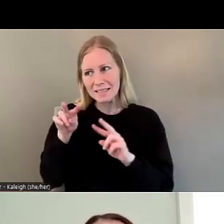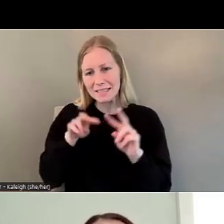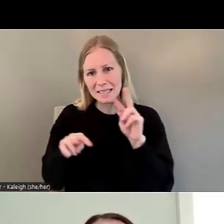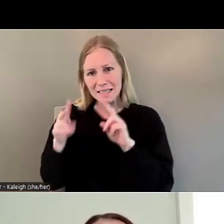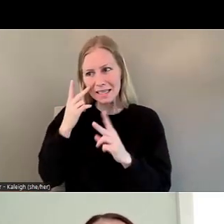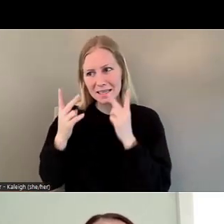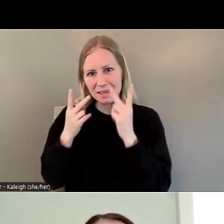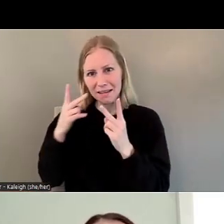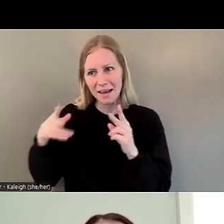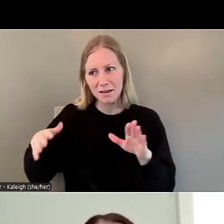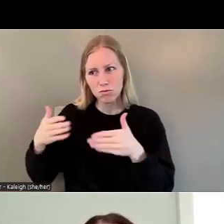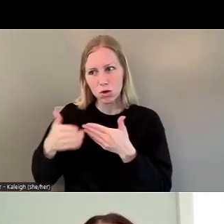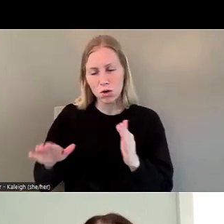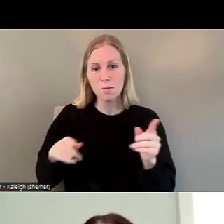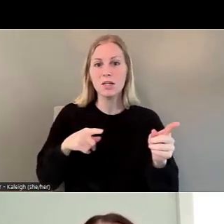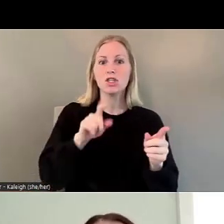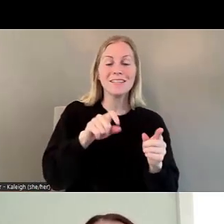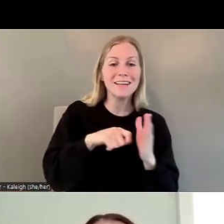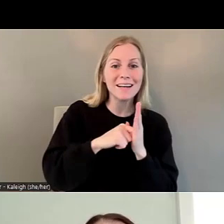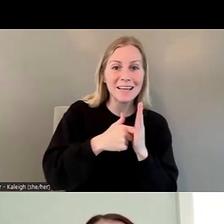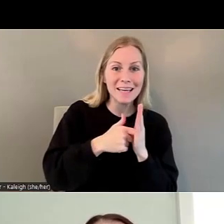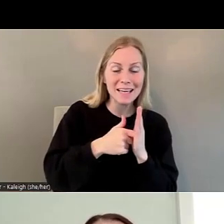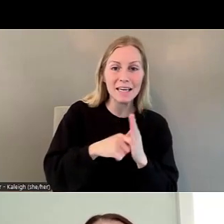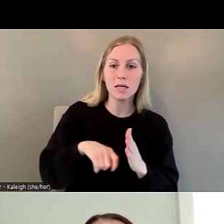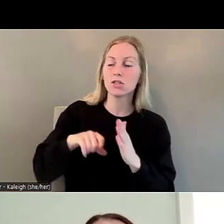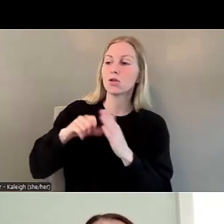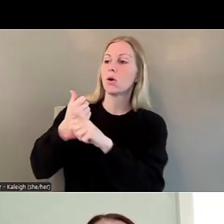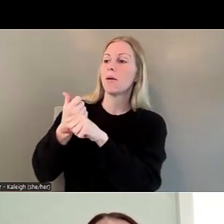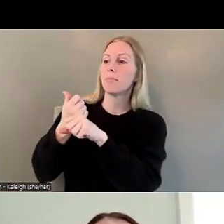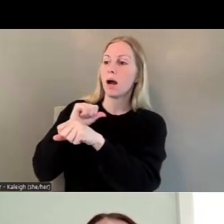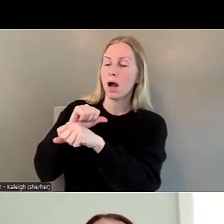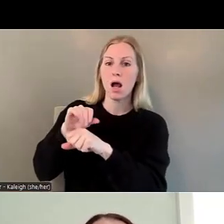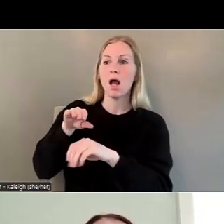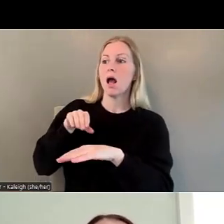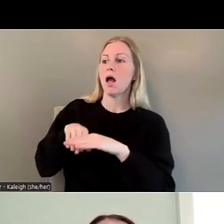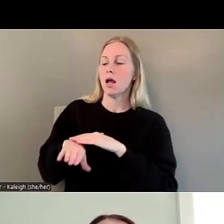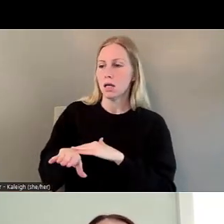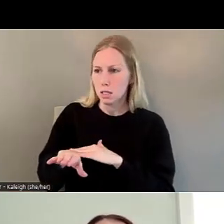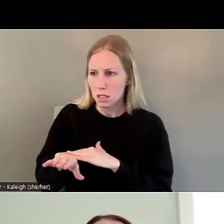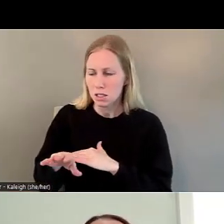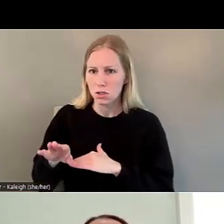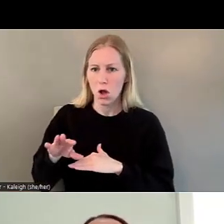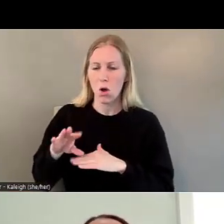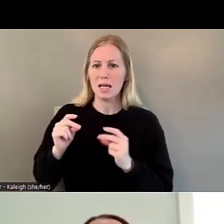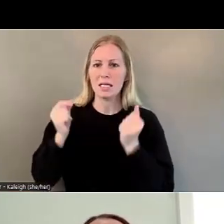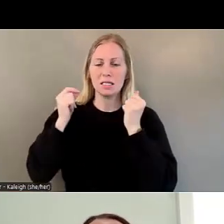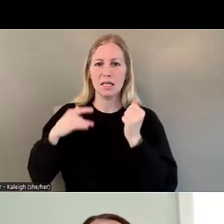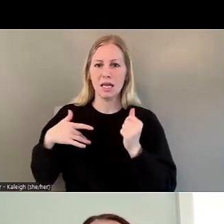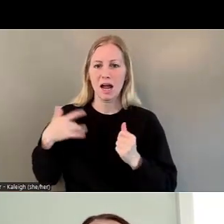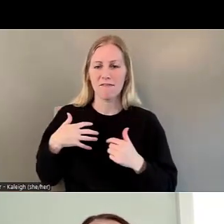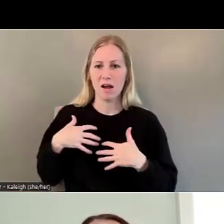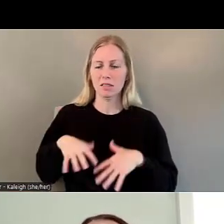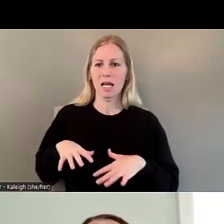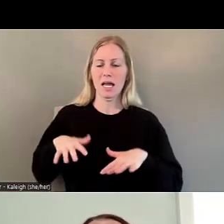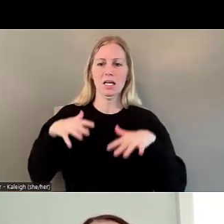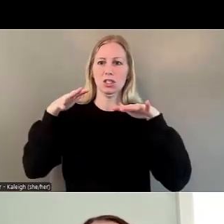quite vividly walking in there and instantly feeling anxious and sick to my stomach. If I, as an adult, felt this way, knowing full